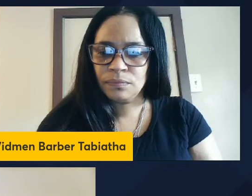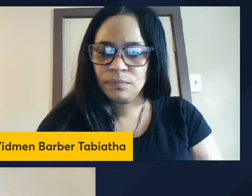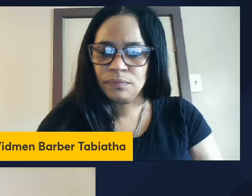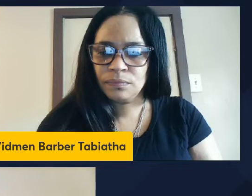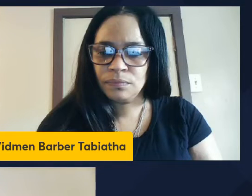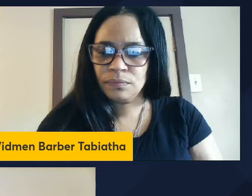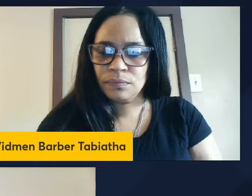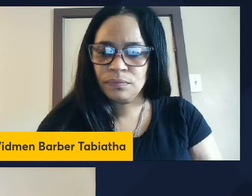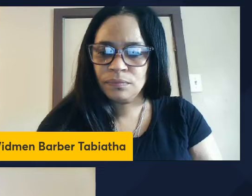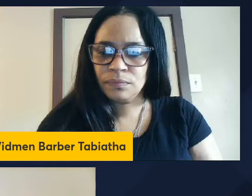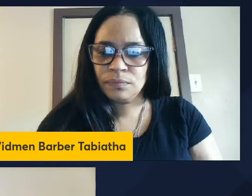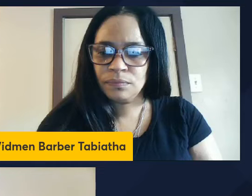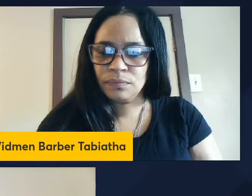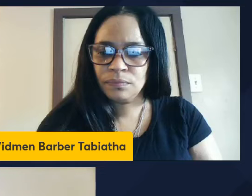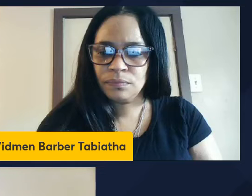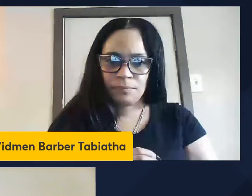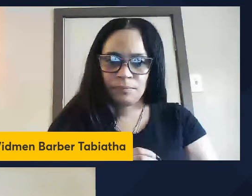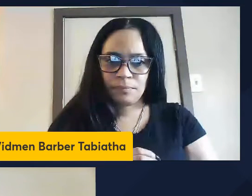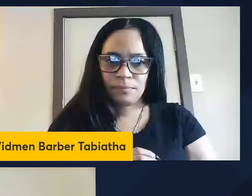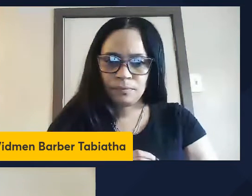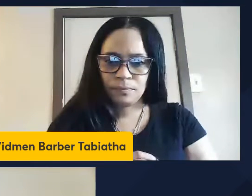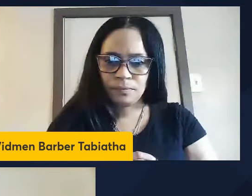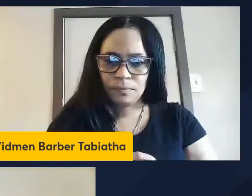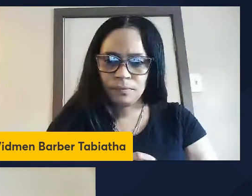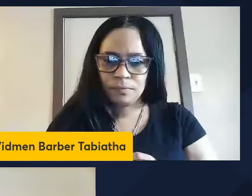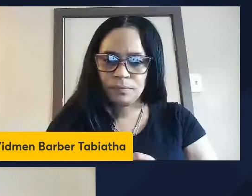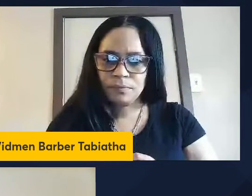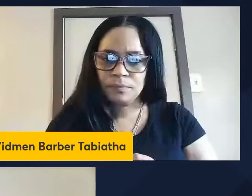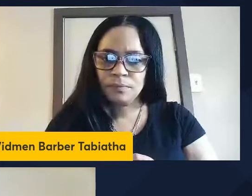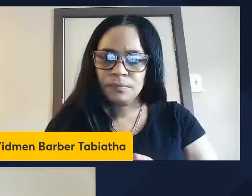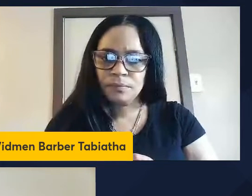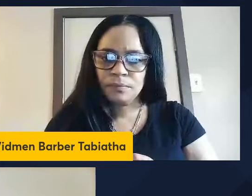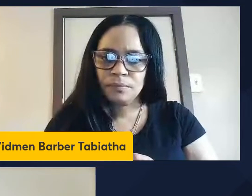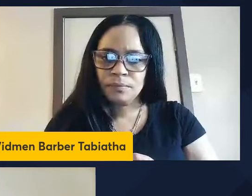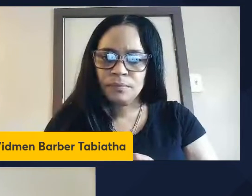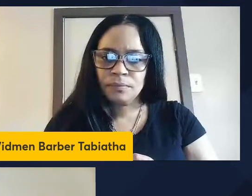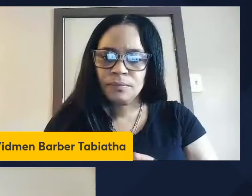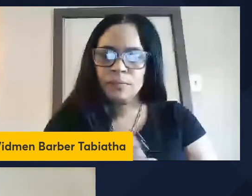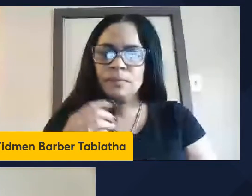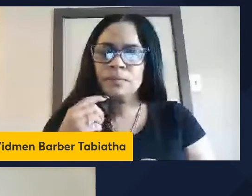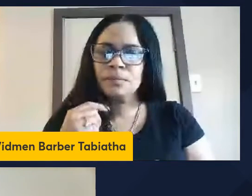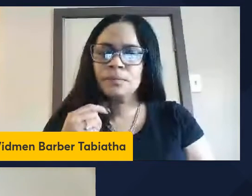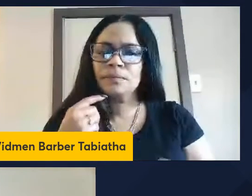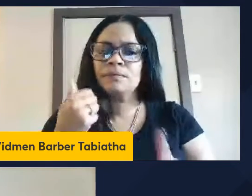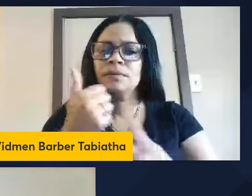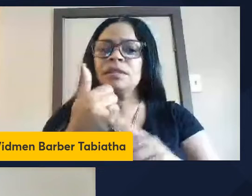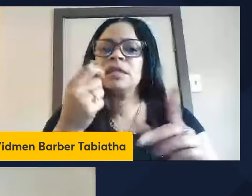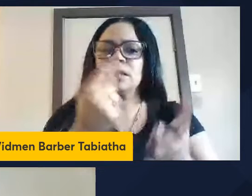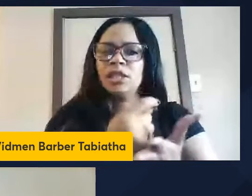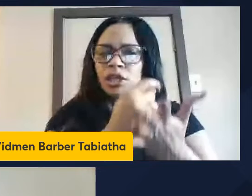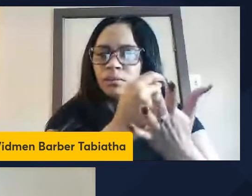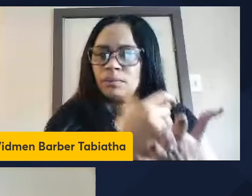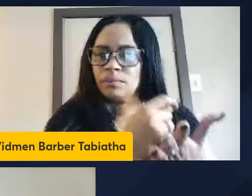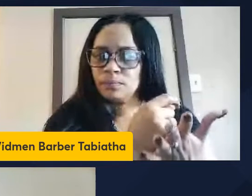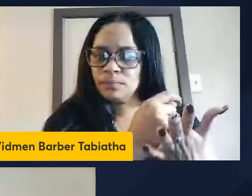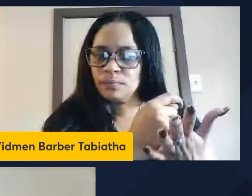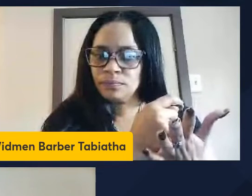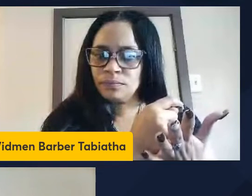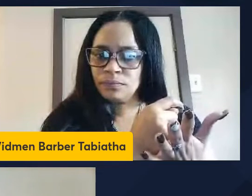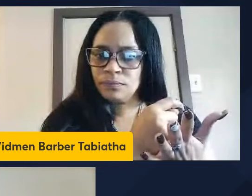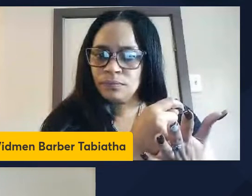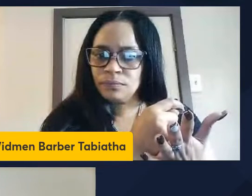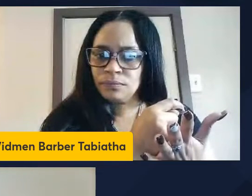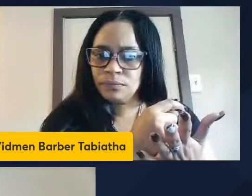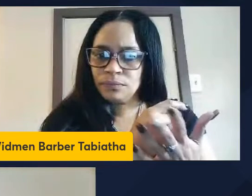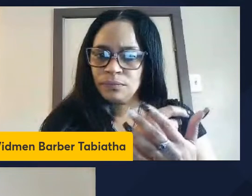To start with the cell-based therapy, I'll start with the chimeric antigen receptor T-cell therapy,